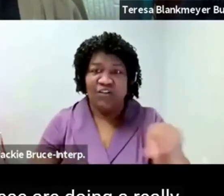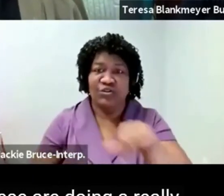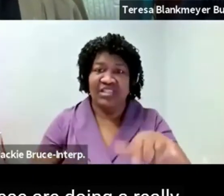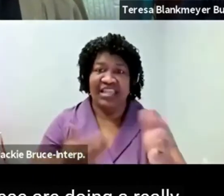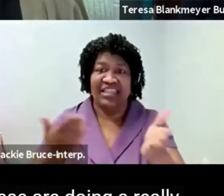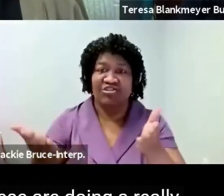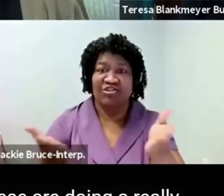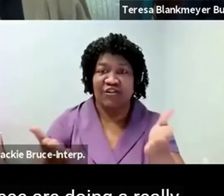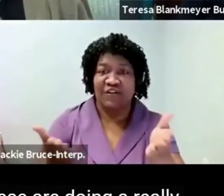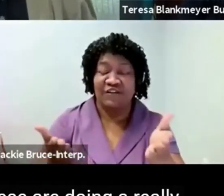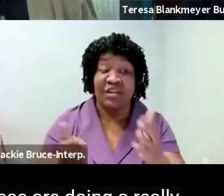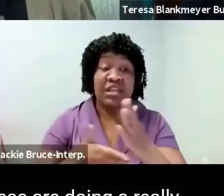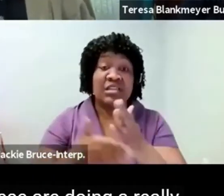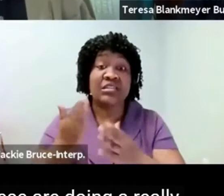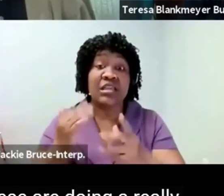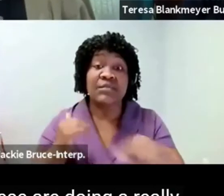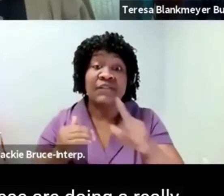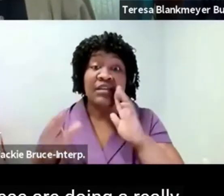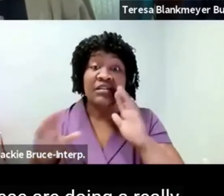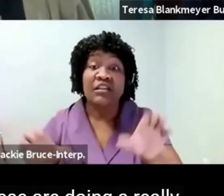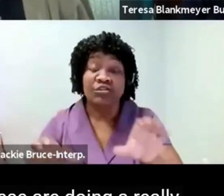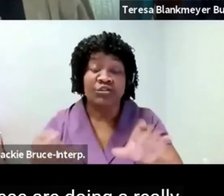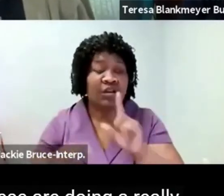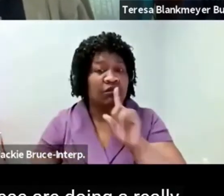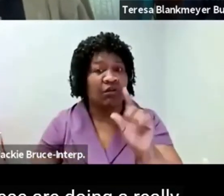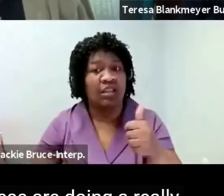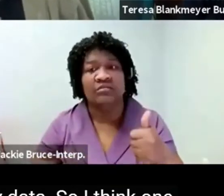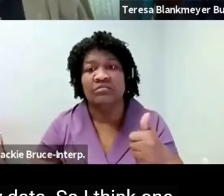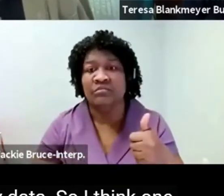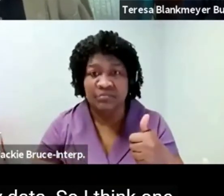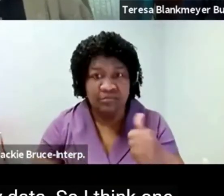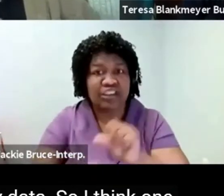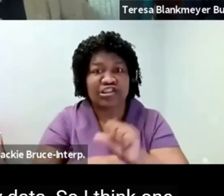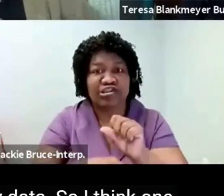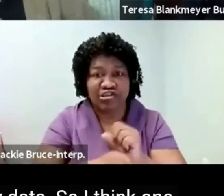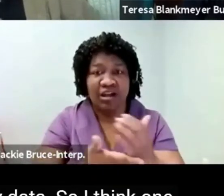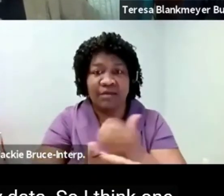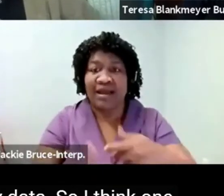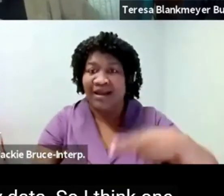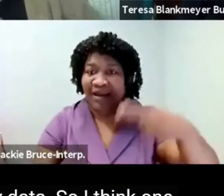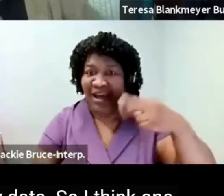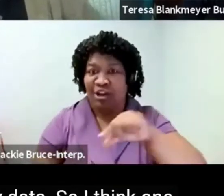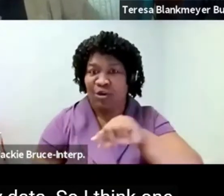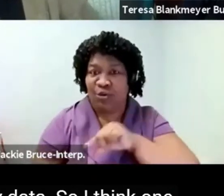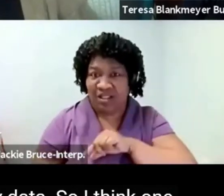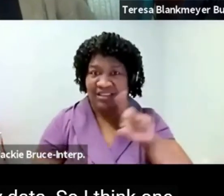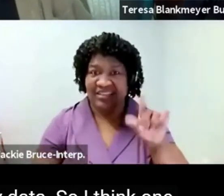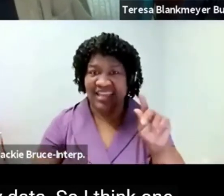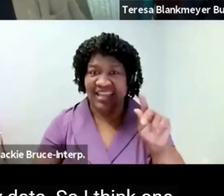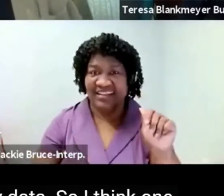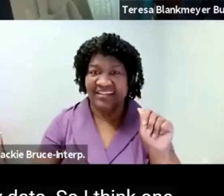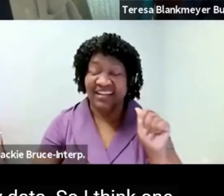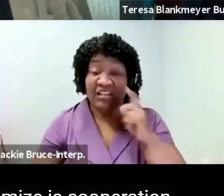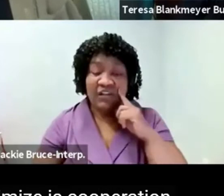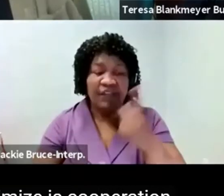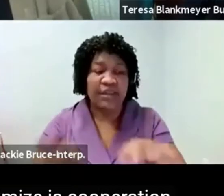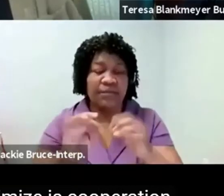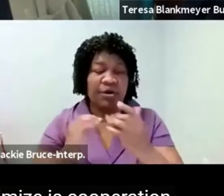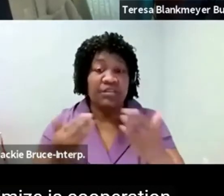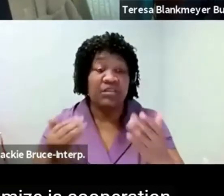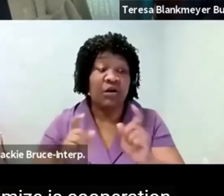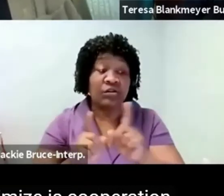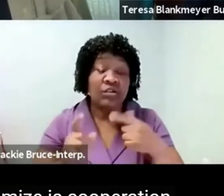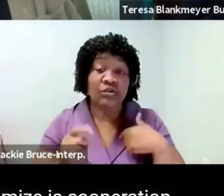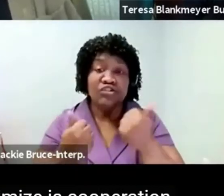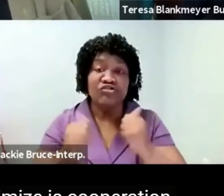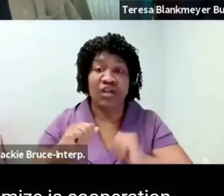serve. And some of these are doing a really good job of collecting high quality data. And so I think one thing that we maybe could also try